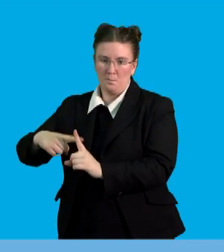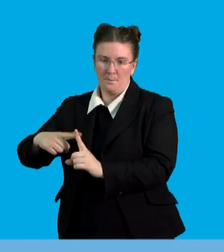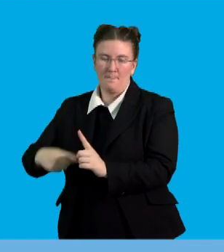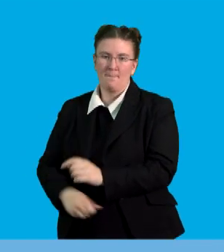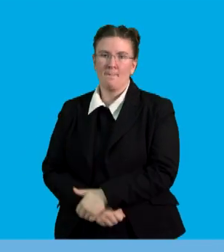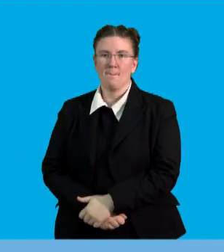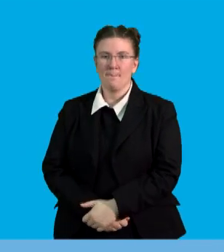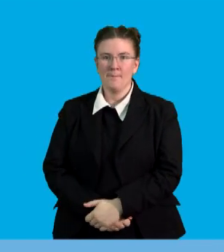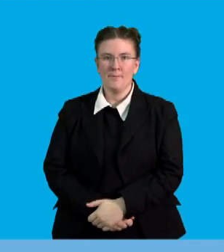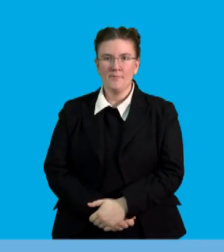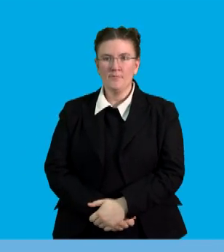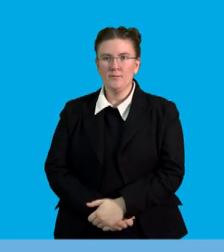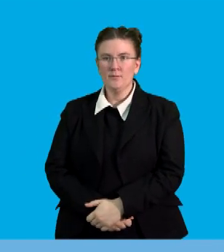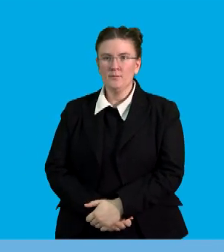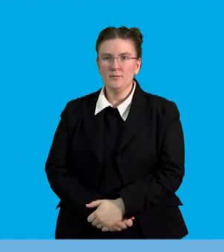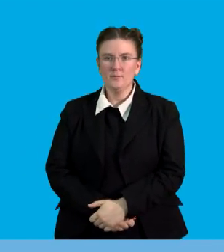over volume,